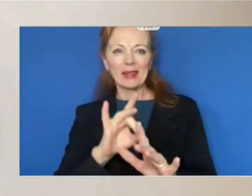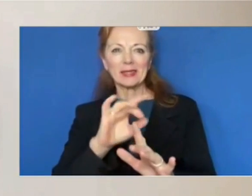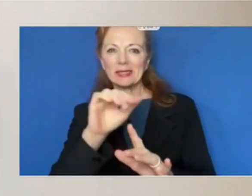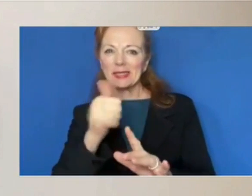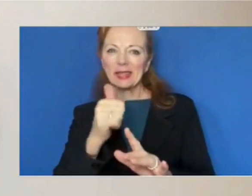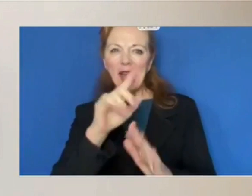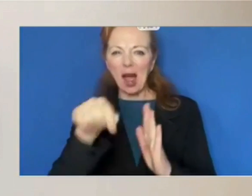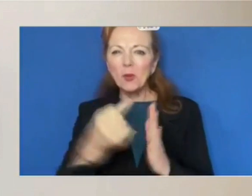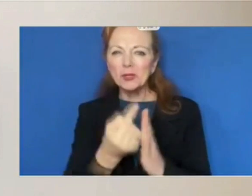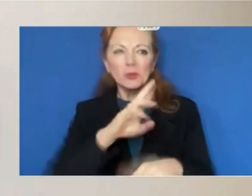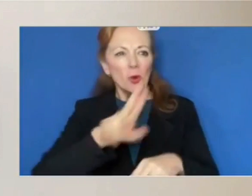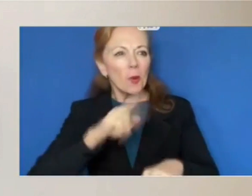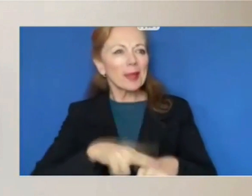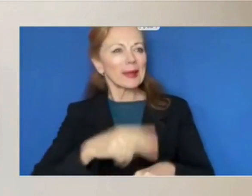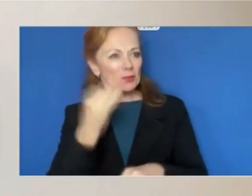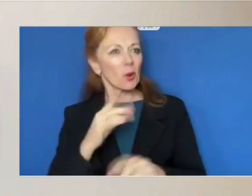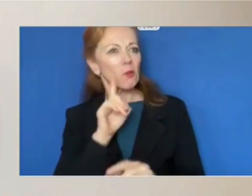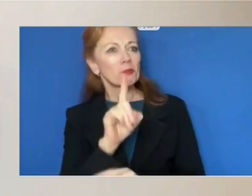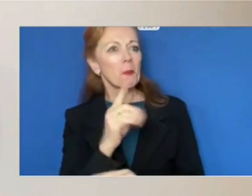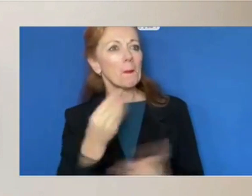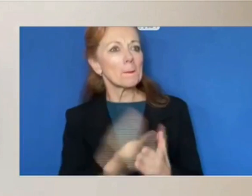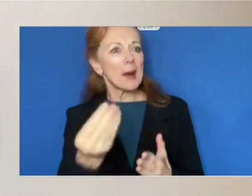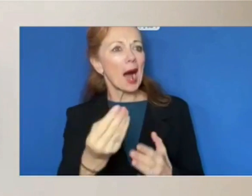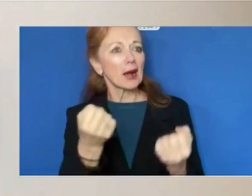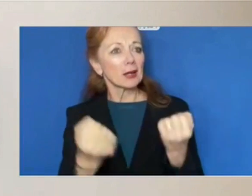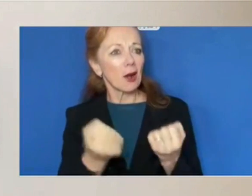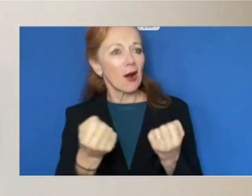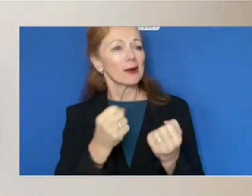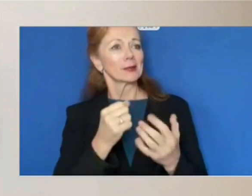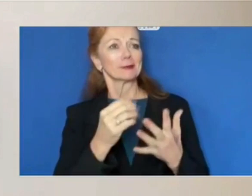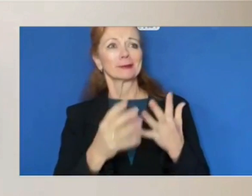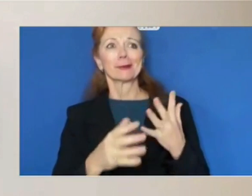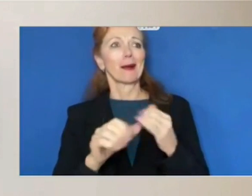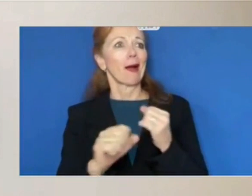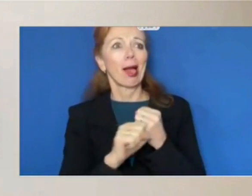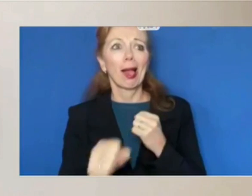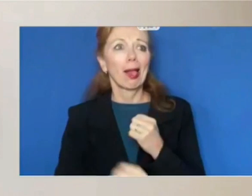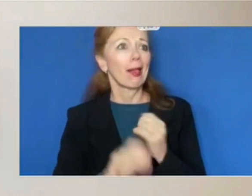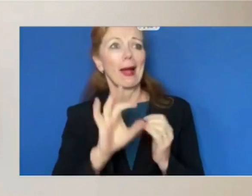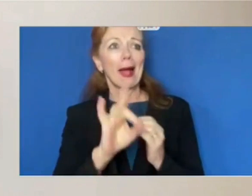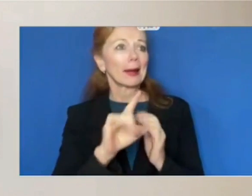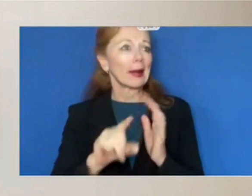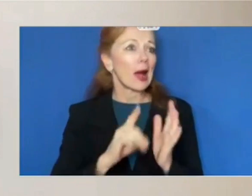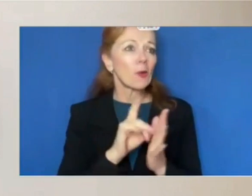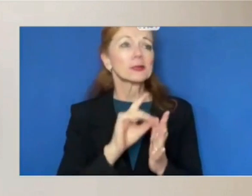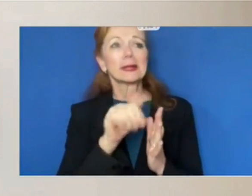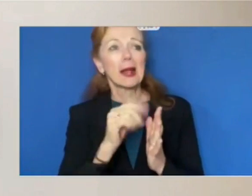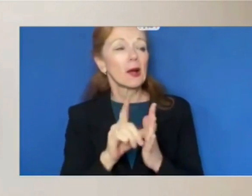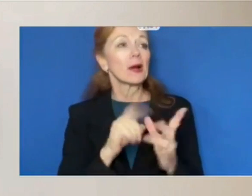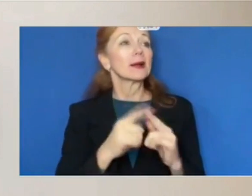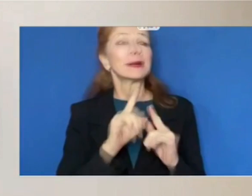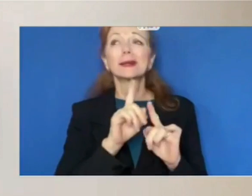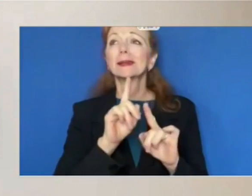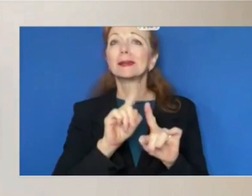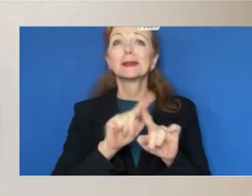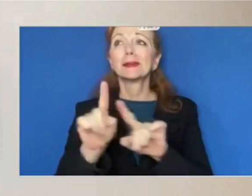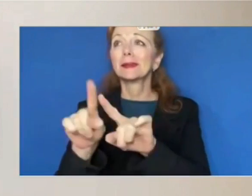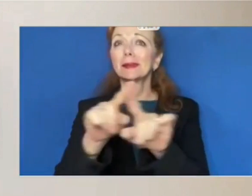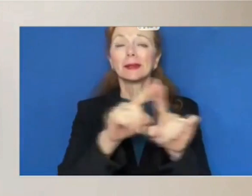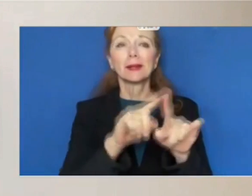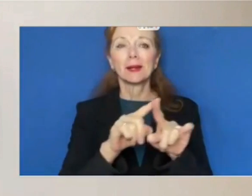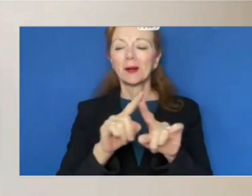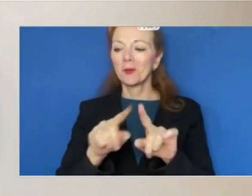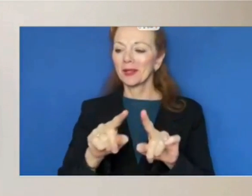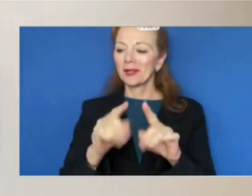the process. So there's tons of dealerships, financial institutions where they're making